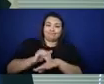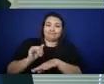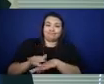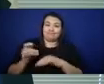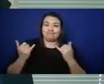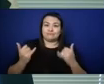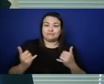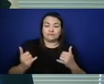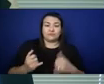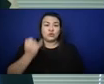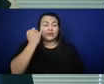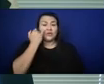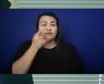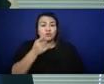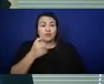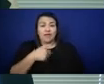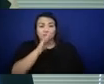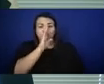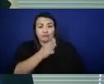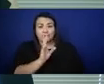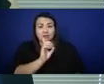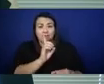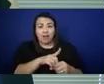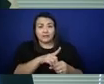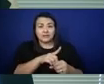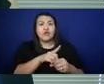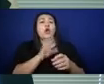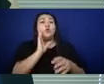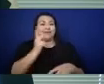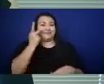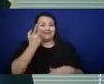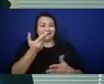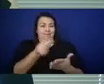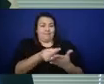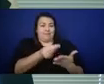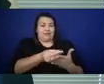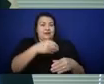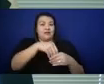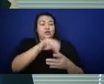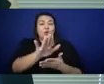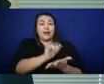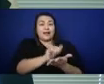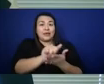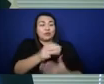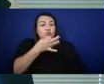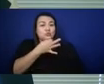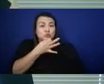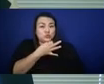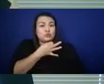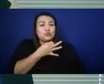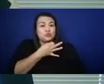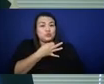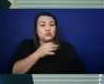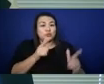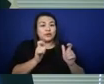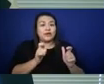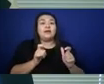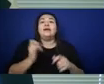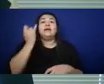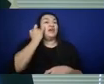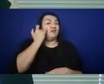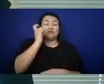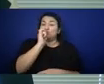information and check to see if they've gotten any information through the IRS website. But checks, the current checks are pretty much